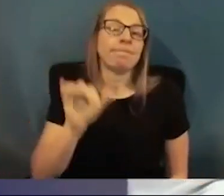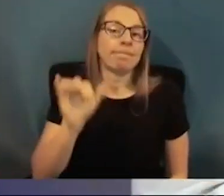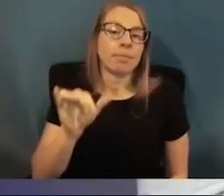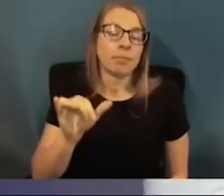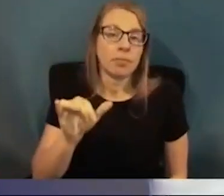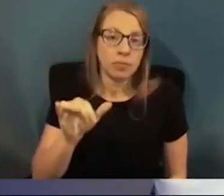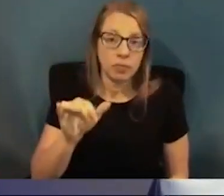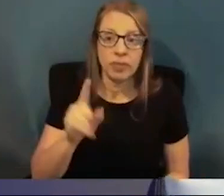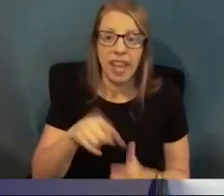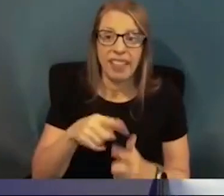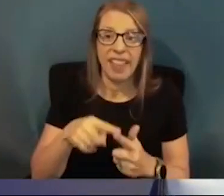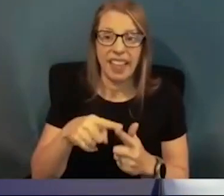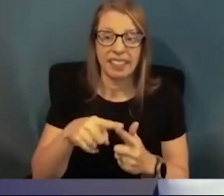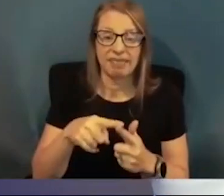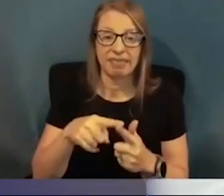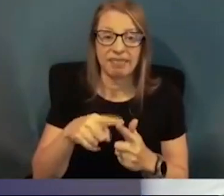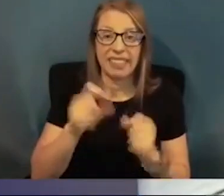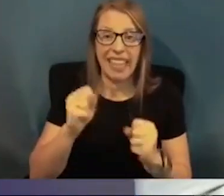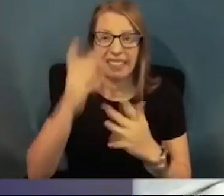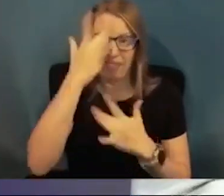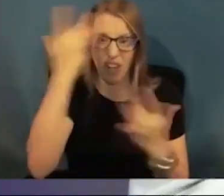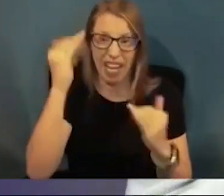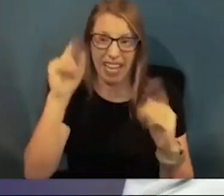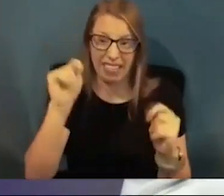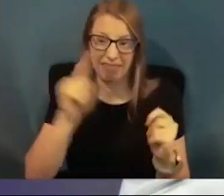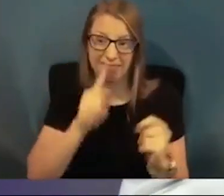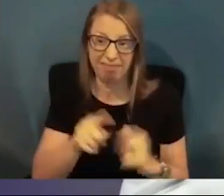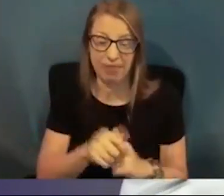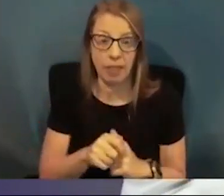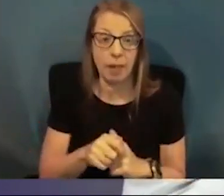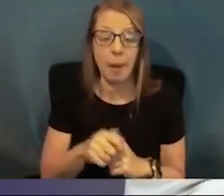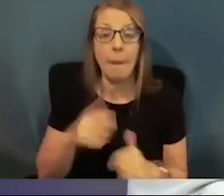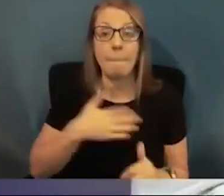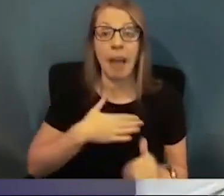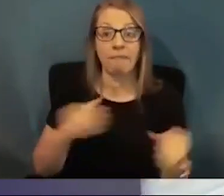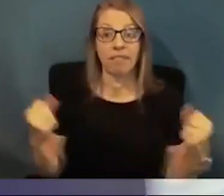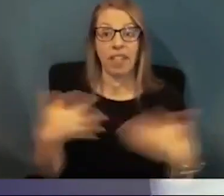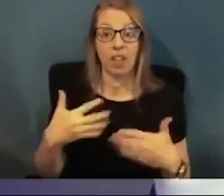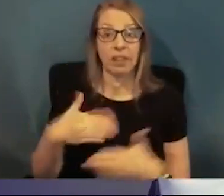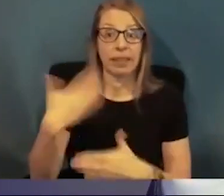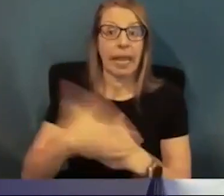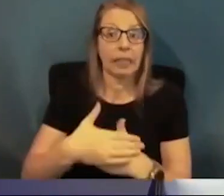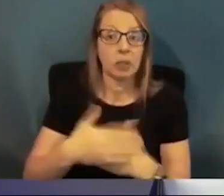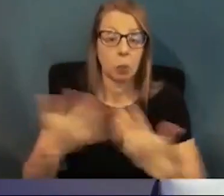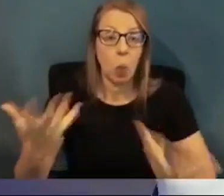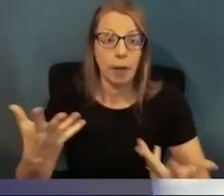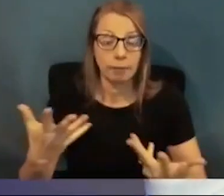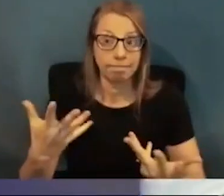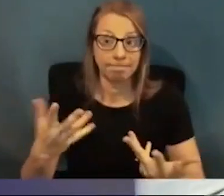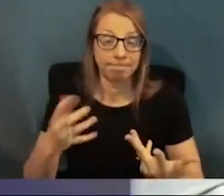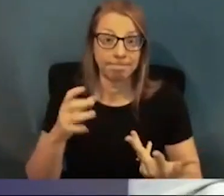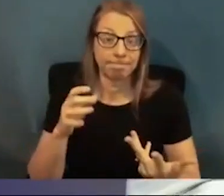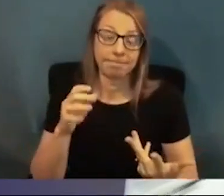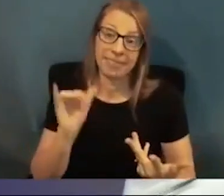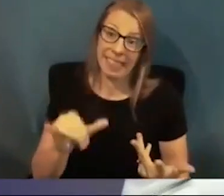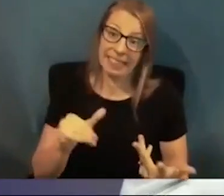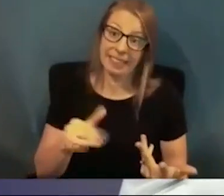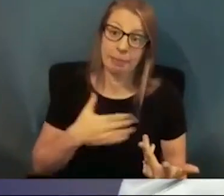sense. My fear is what's next, in this world we live in. Hopefully we've learned a